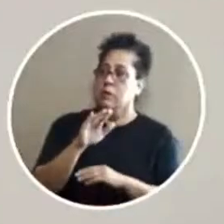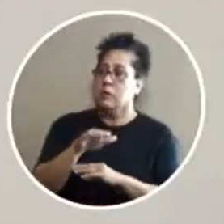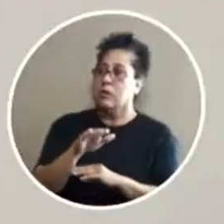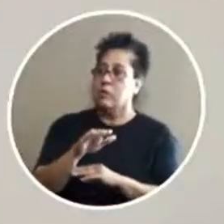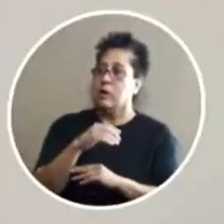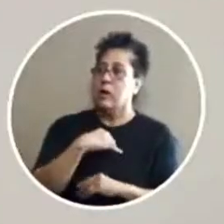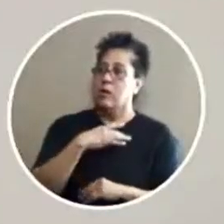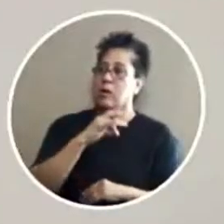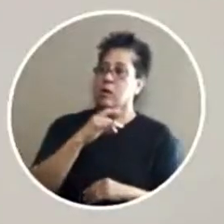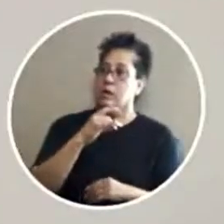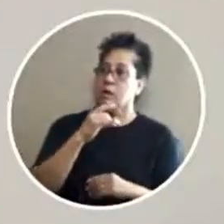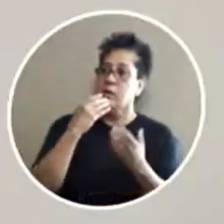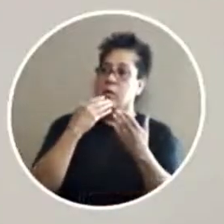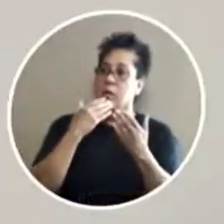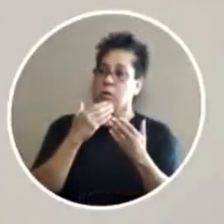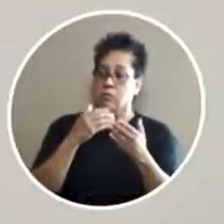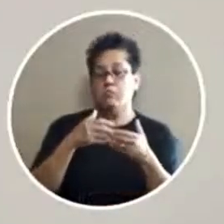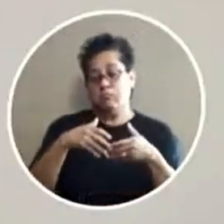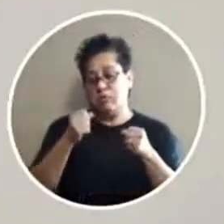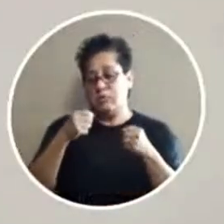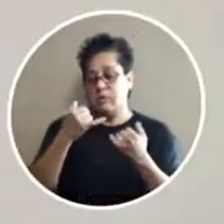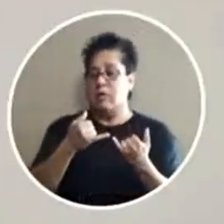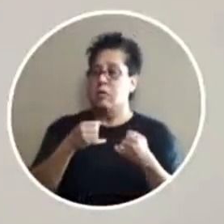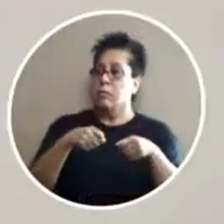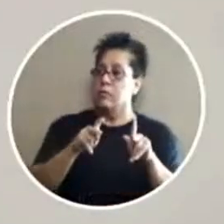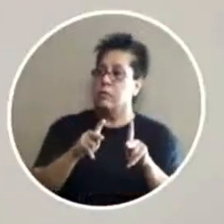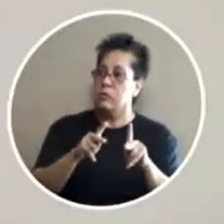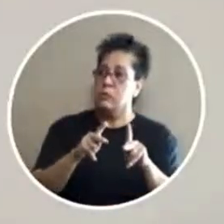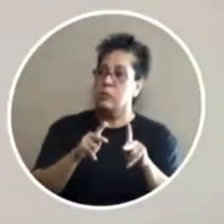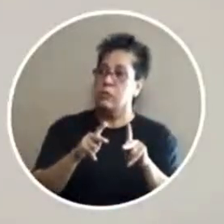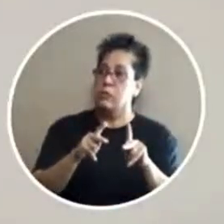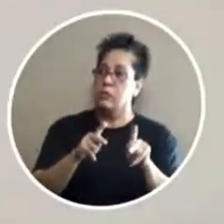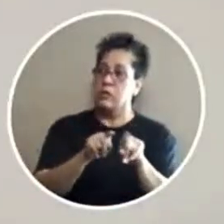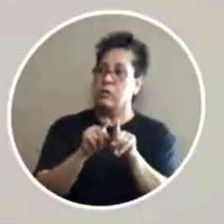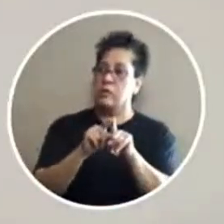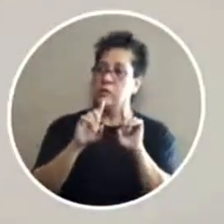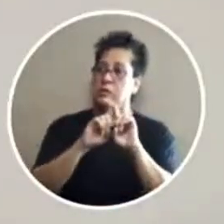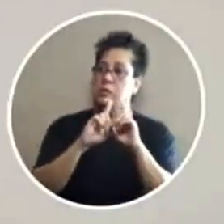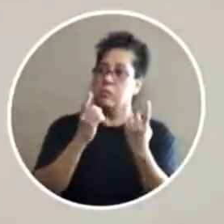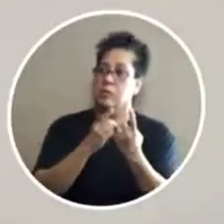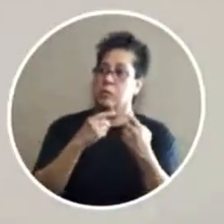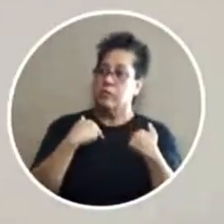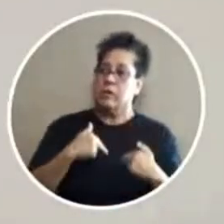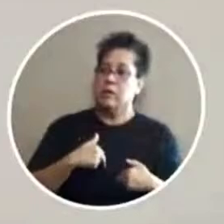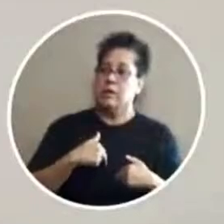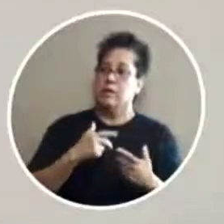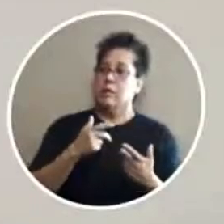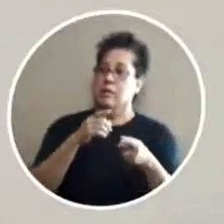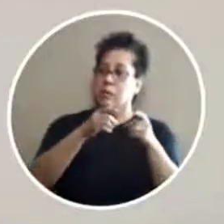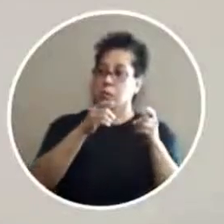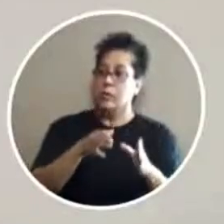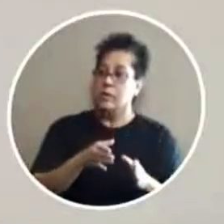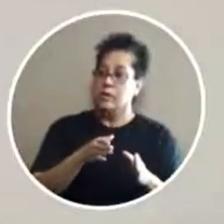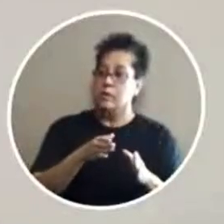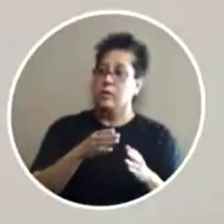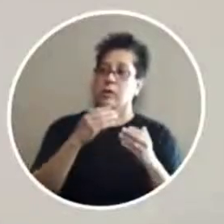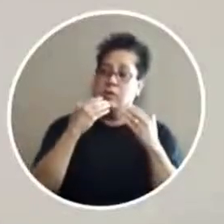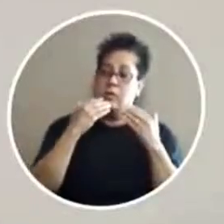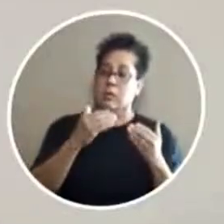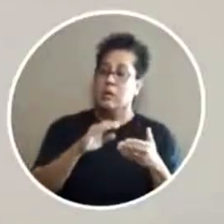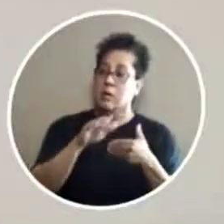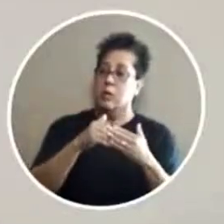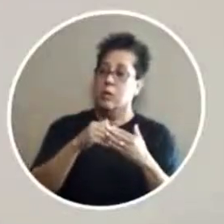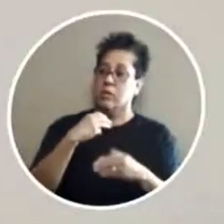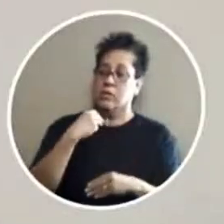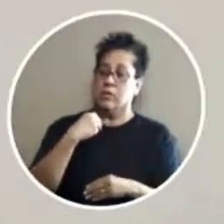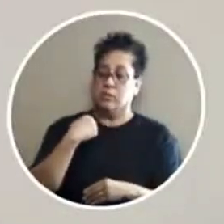First, I would like to take this opportunity as my first day as the Department of Health Director to thank all the members